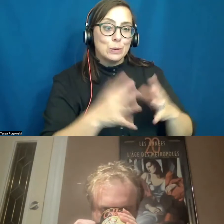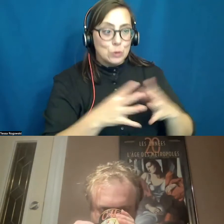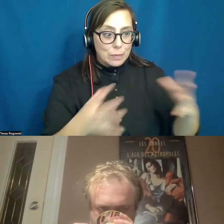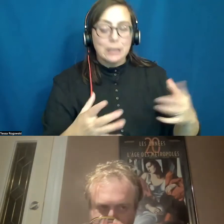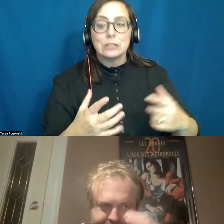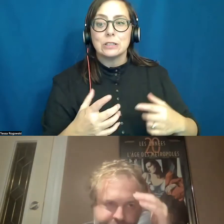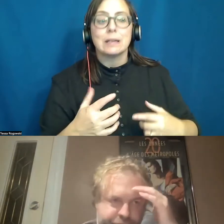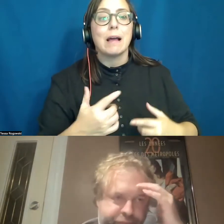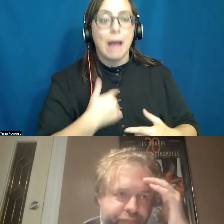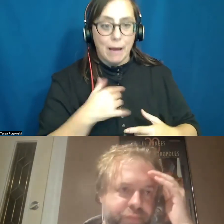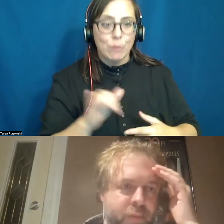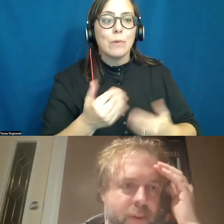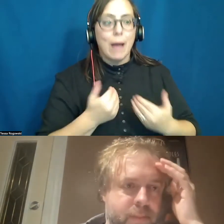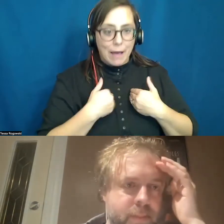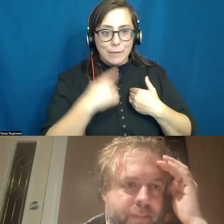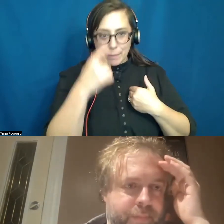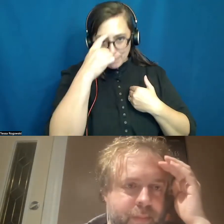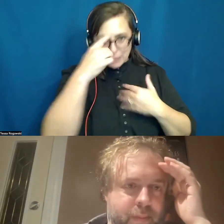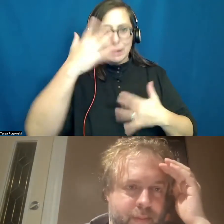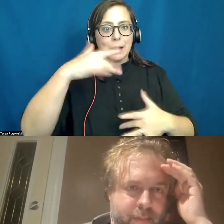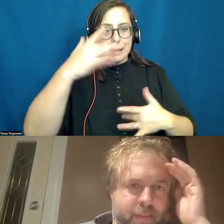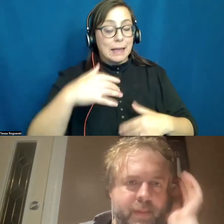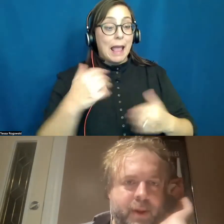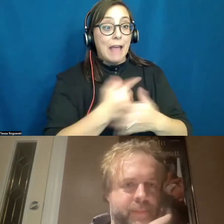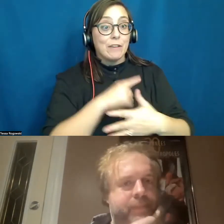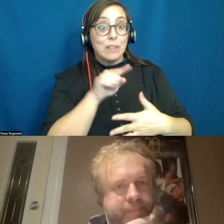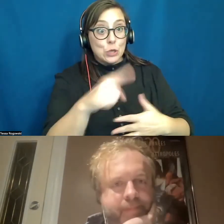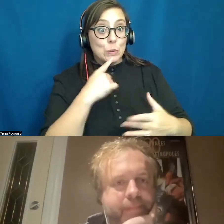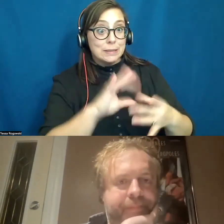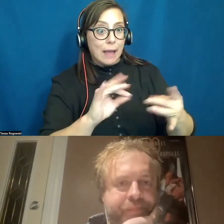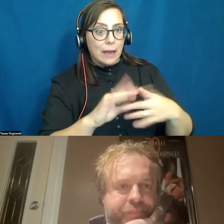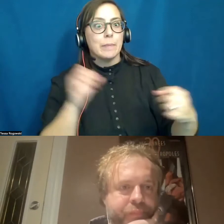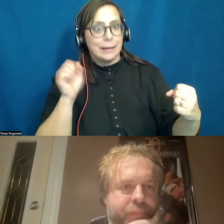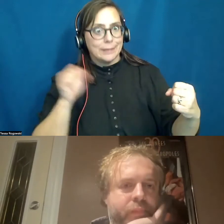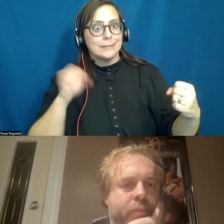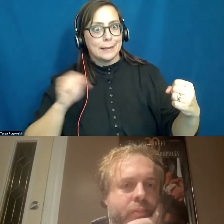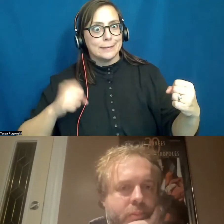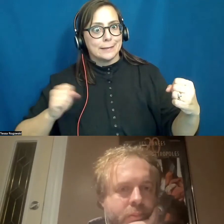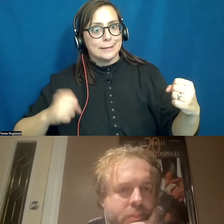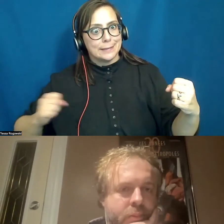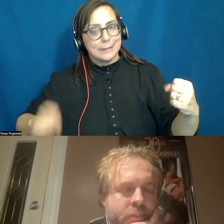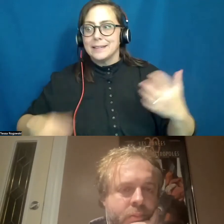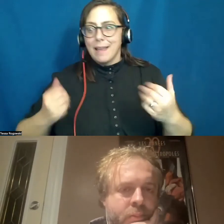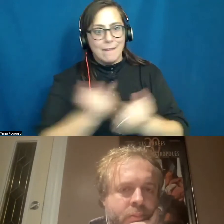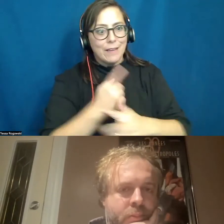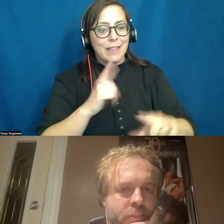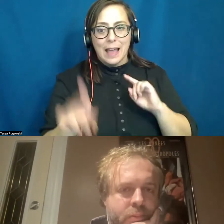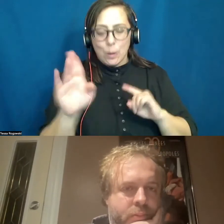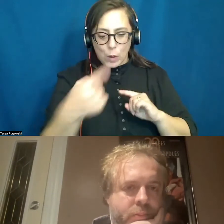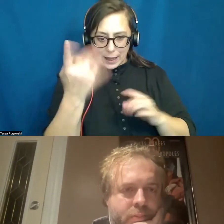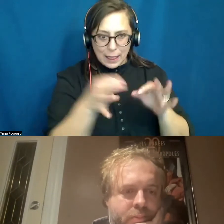live with mental illness, so pretty much everything you said I can relate to, especially that line you